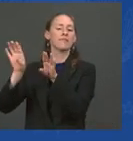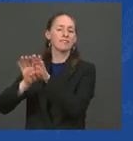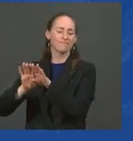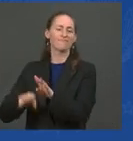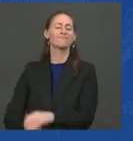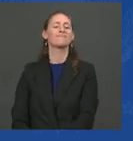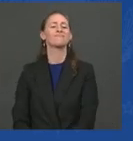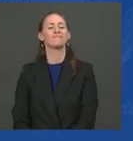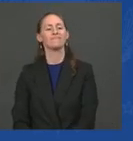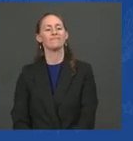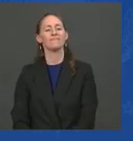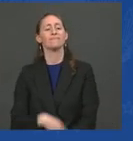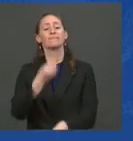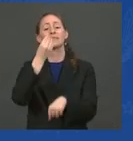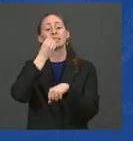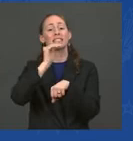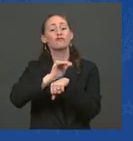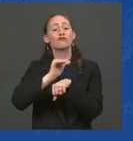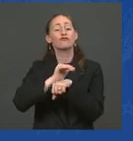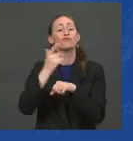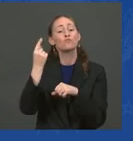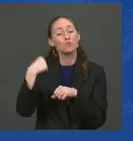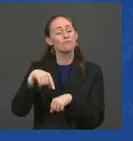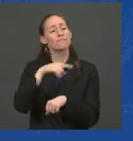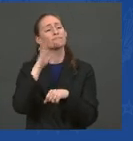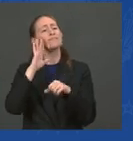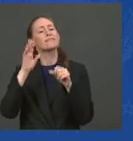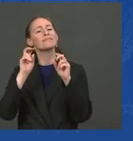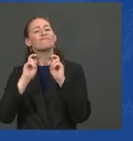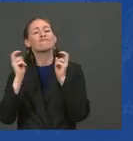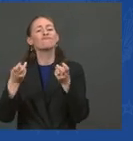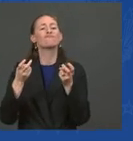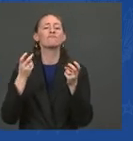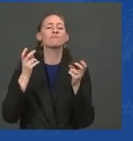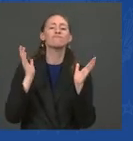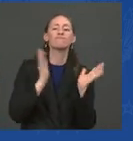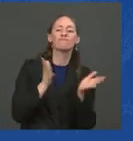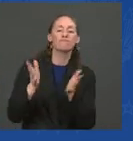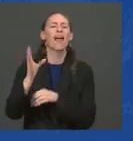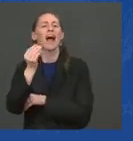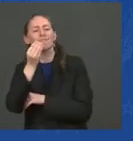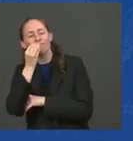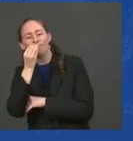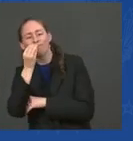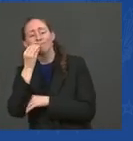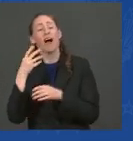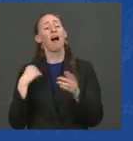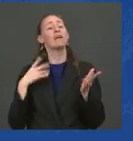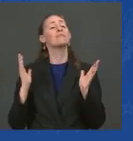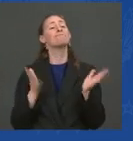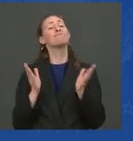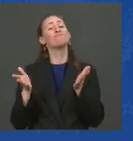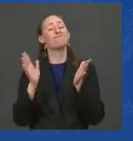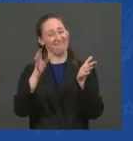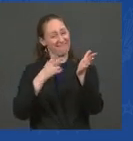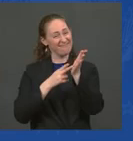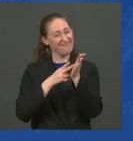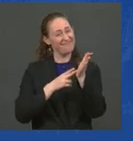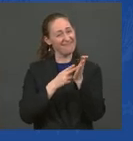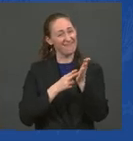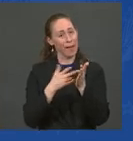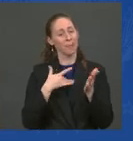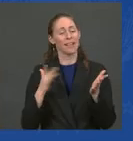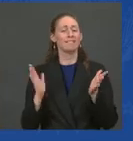have conversation and incidentally eat. I'm serious. My dad used to